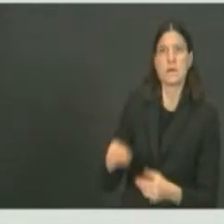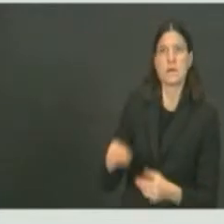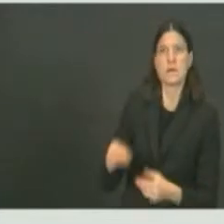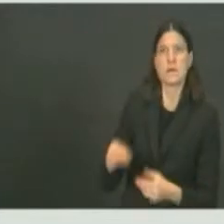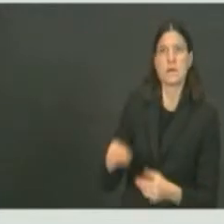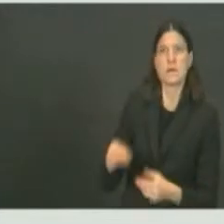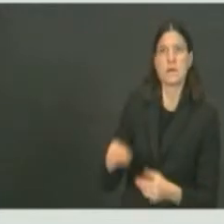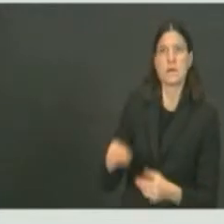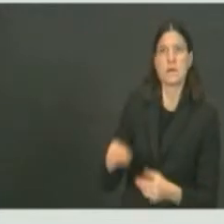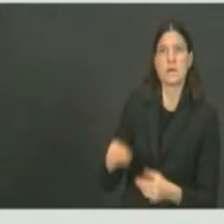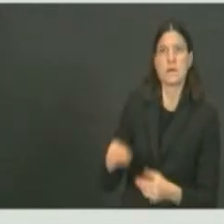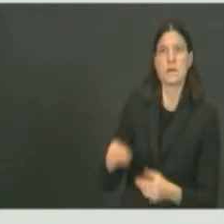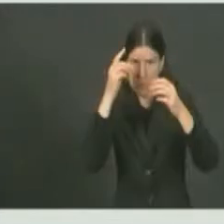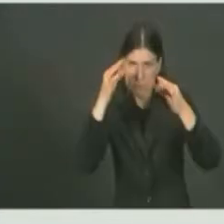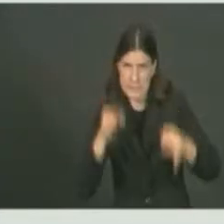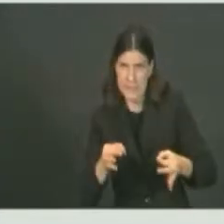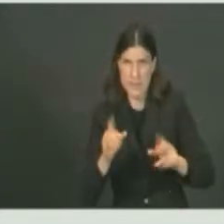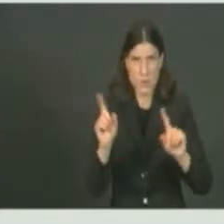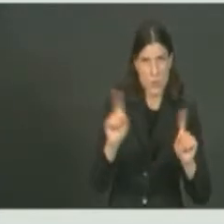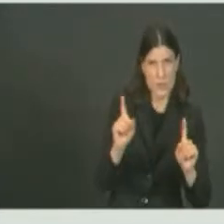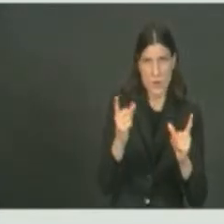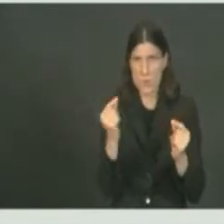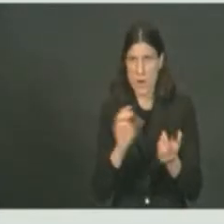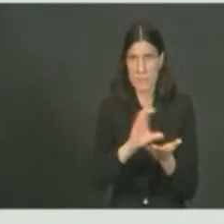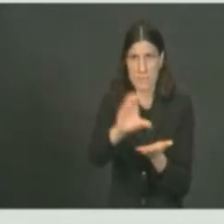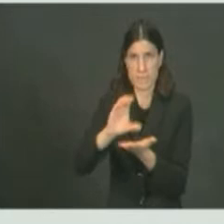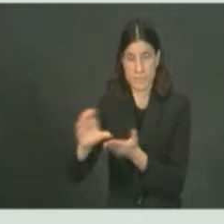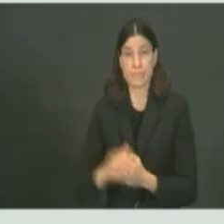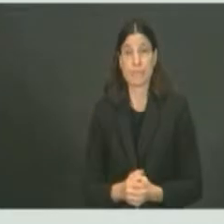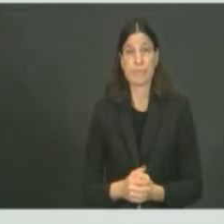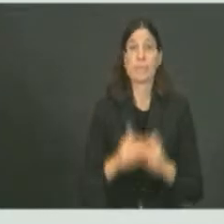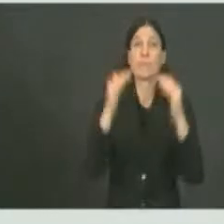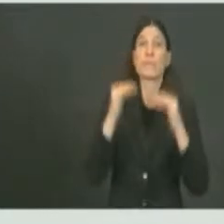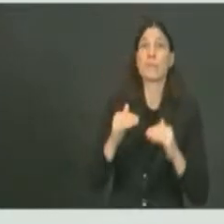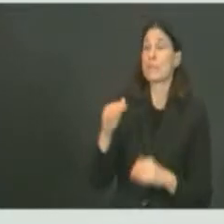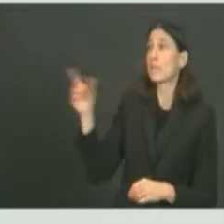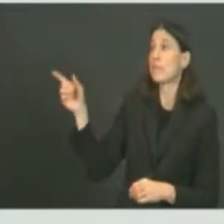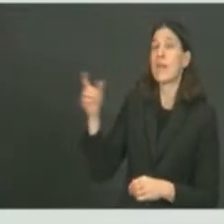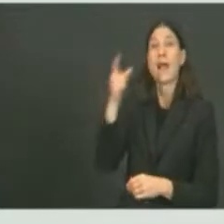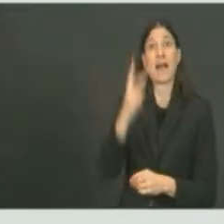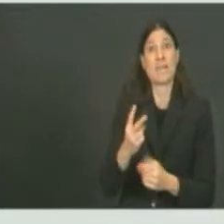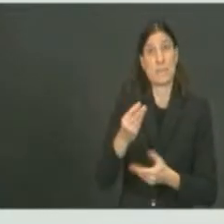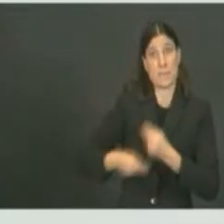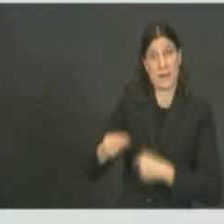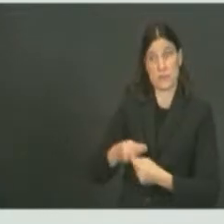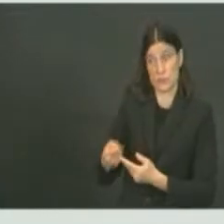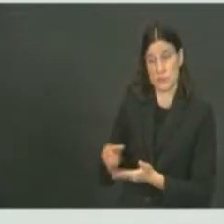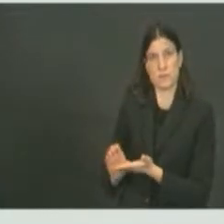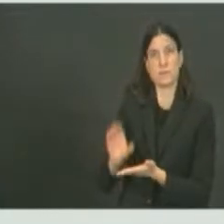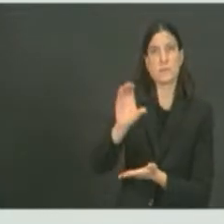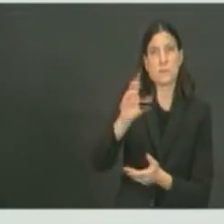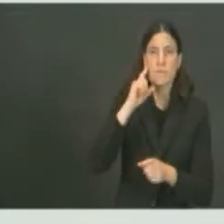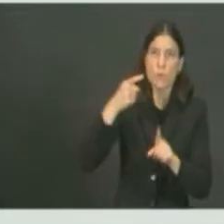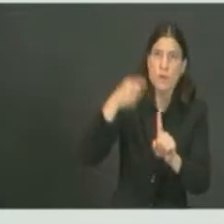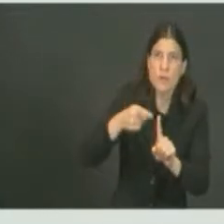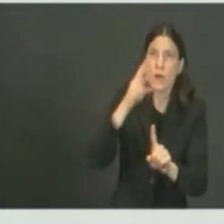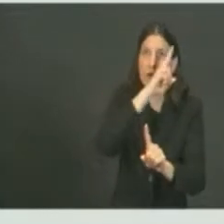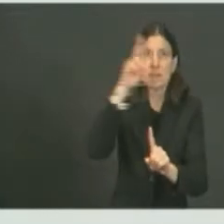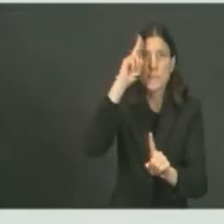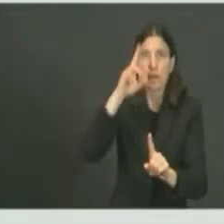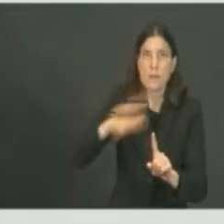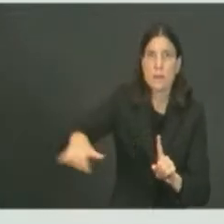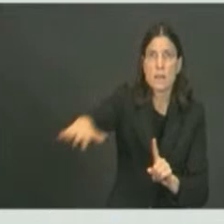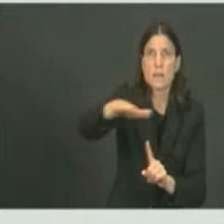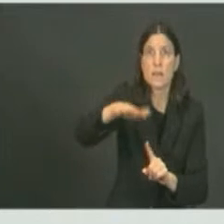ensure that they could keep their doors open and their employees employed at the height of the crisis when we asked them to shut